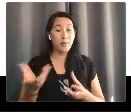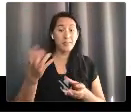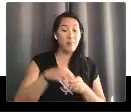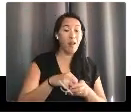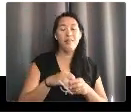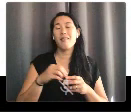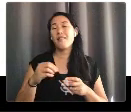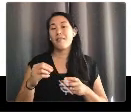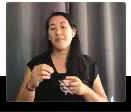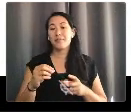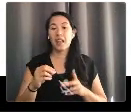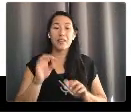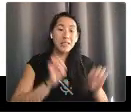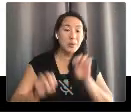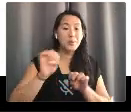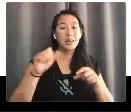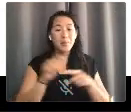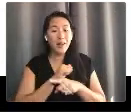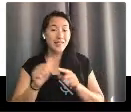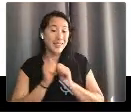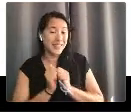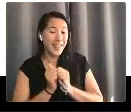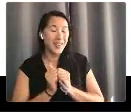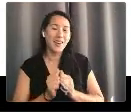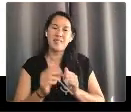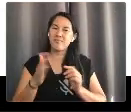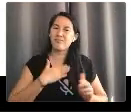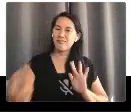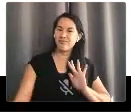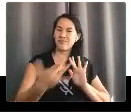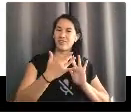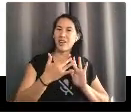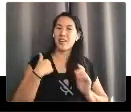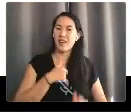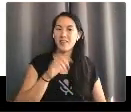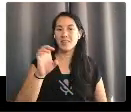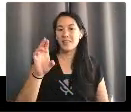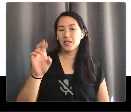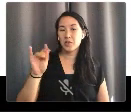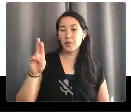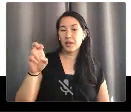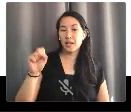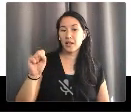discovering, experimenting, and practicing together, please reach out to us at Creatives of Color AU and